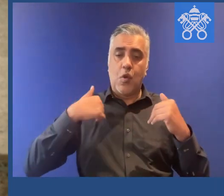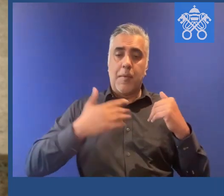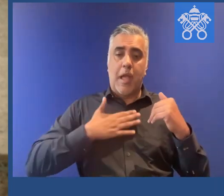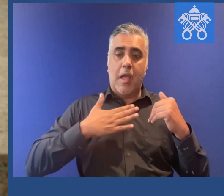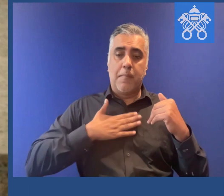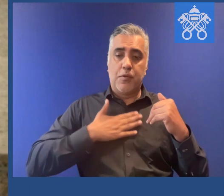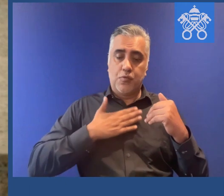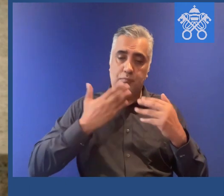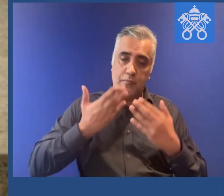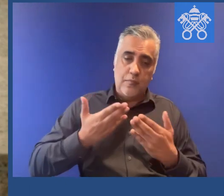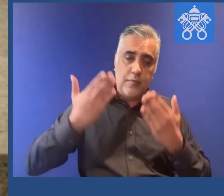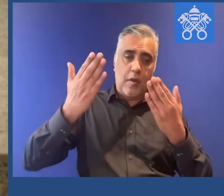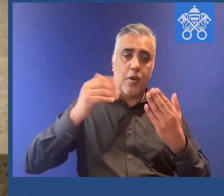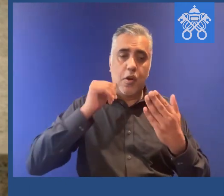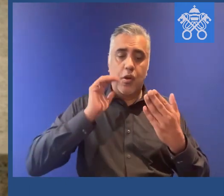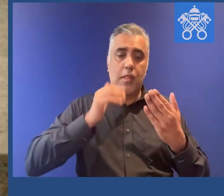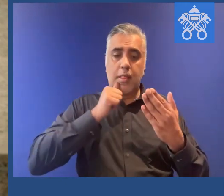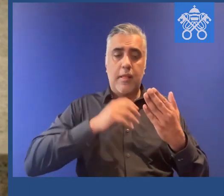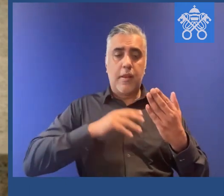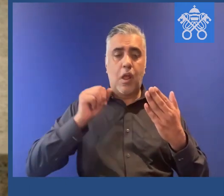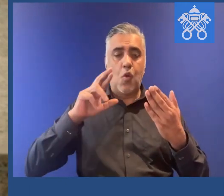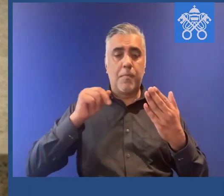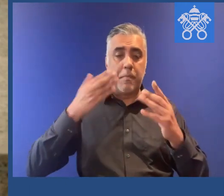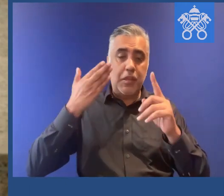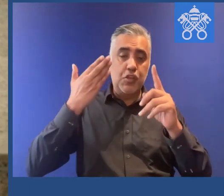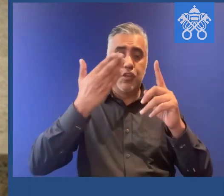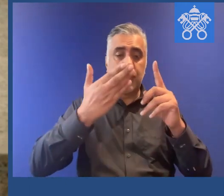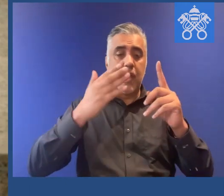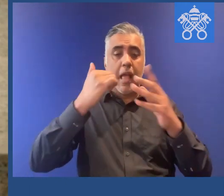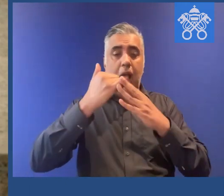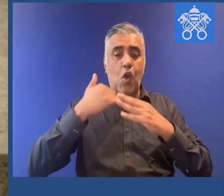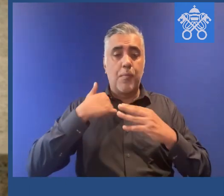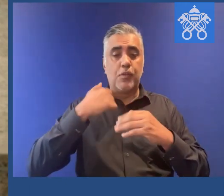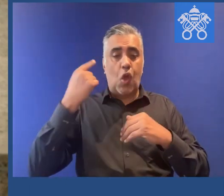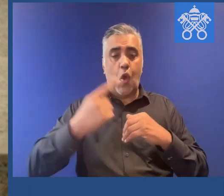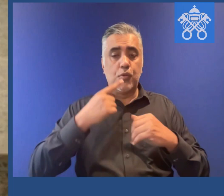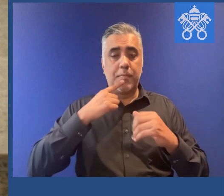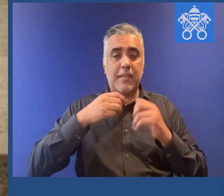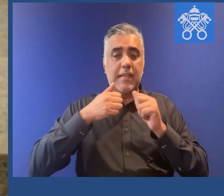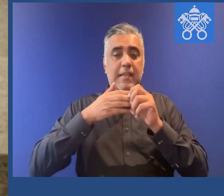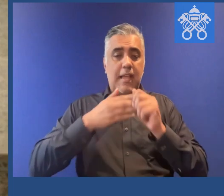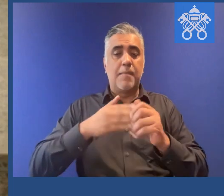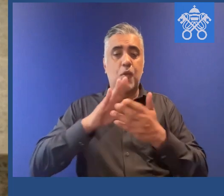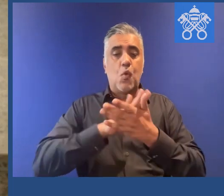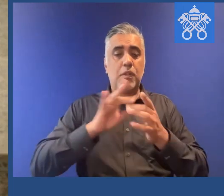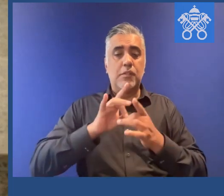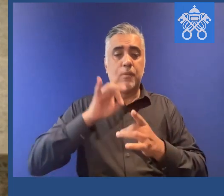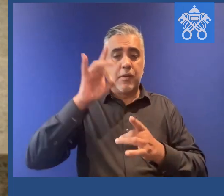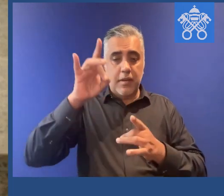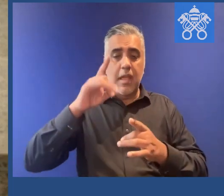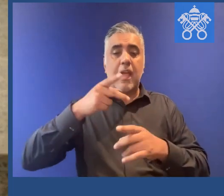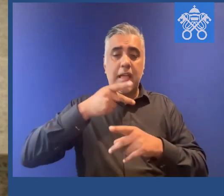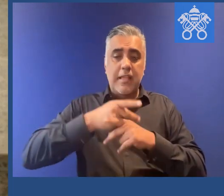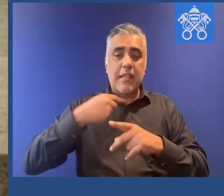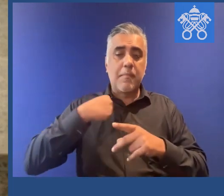happy to venerate as Our Lady of Arabia. May she help us always to be guided by the Holy Spirit